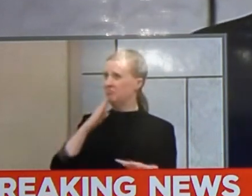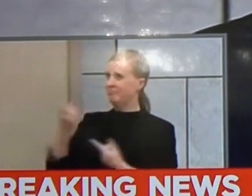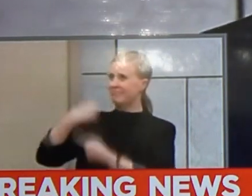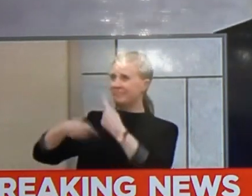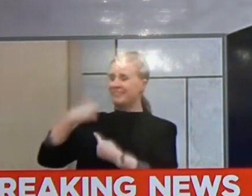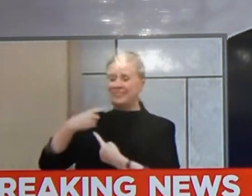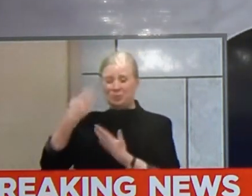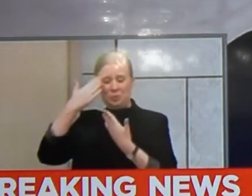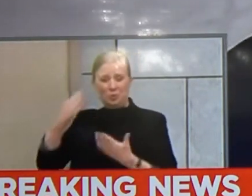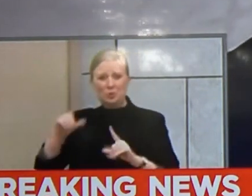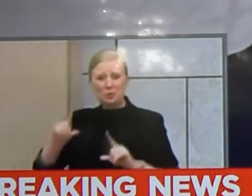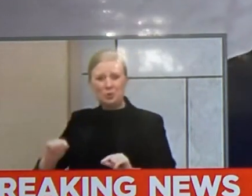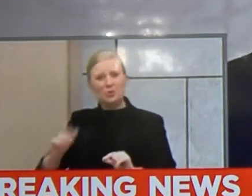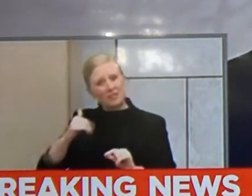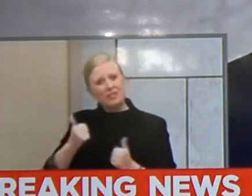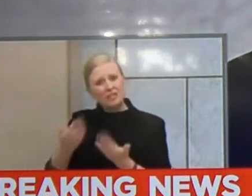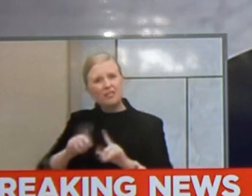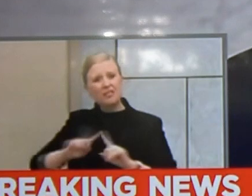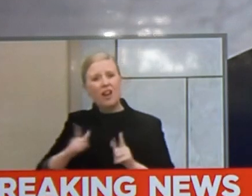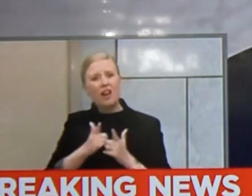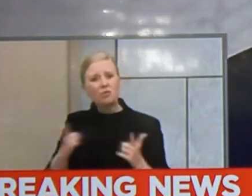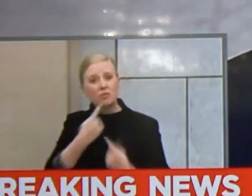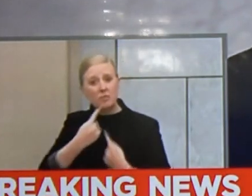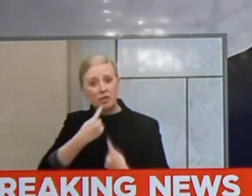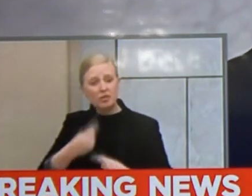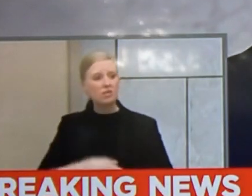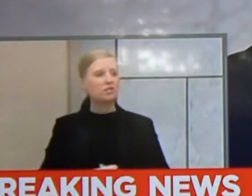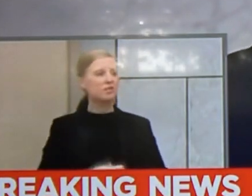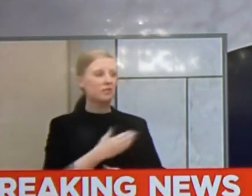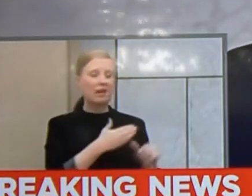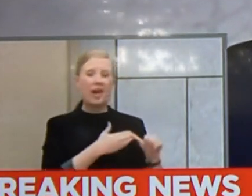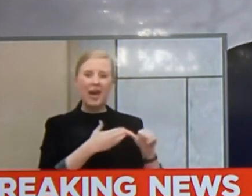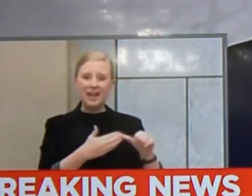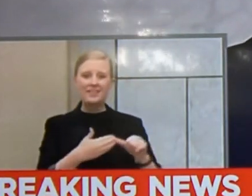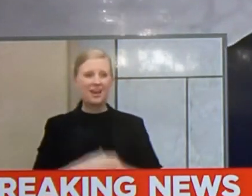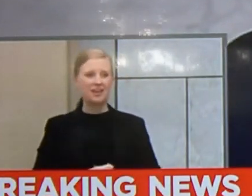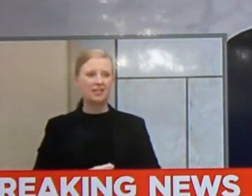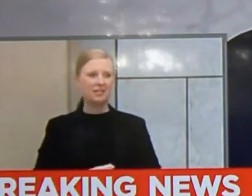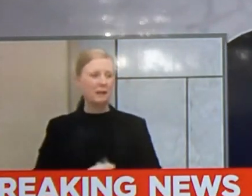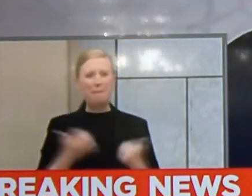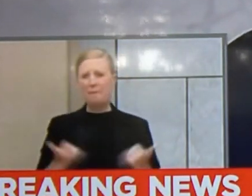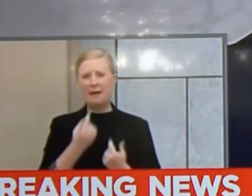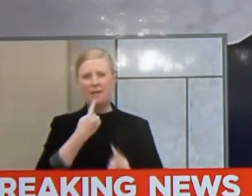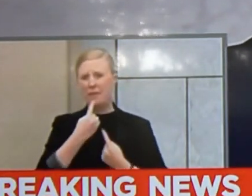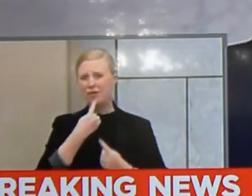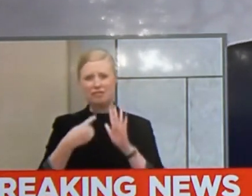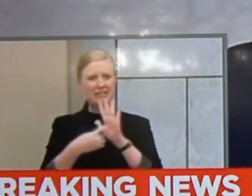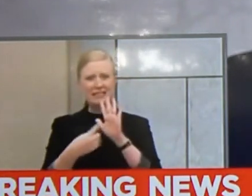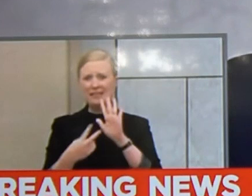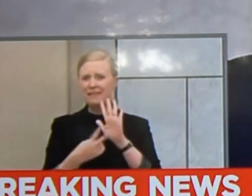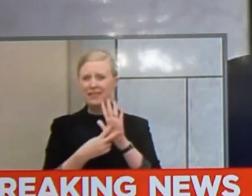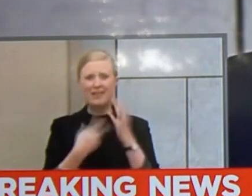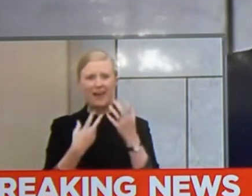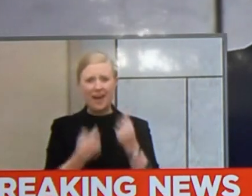daily dashboard? The communications program that has been running on people's screens now for some time, that also has